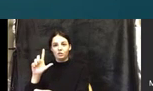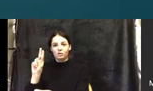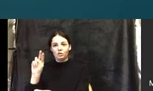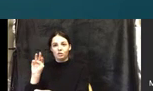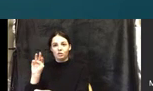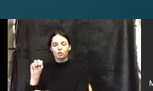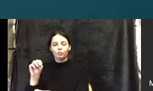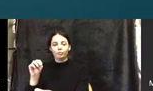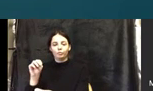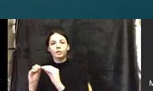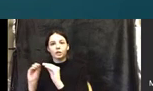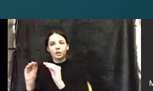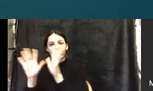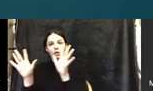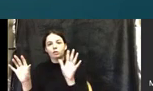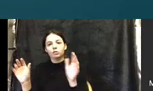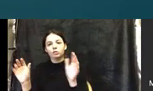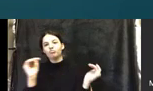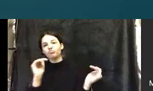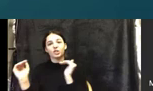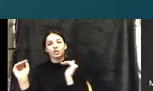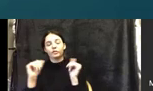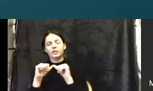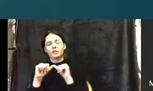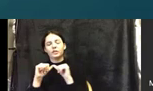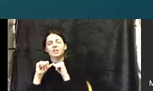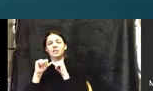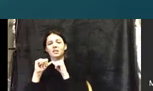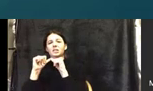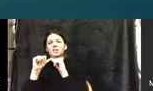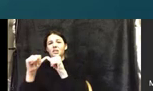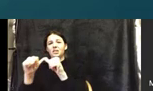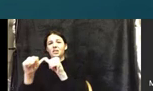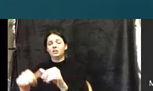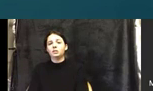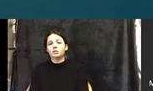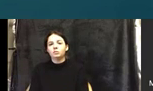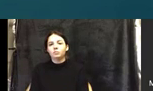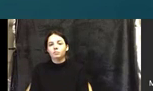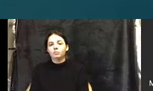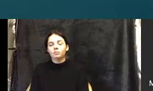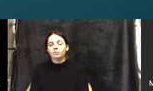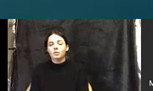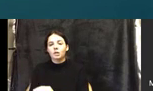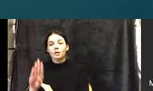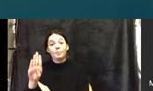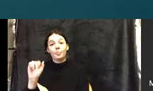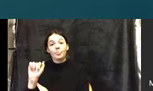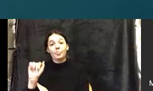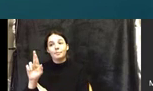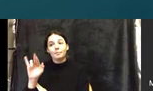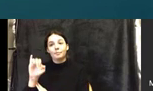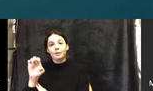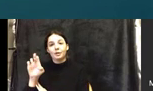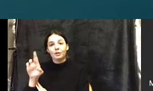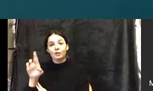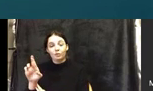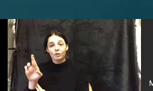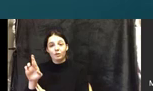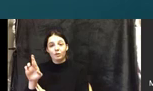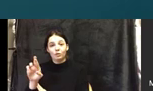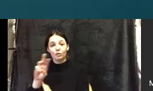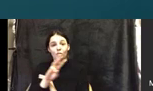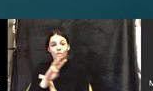on there. Is this a barrier, a wall, or a fence? And depending on